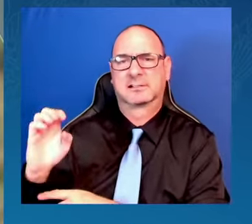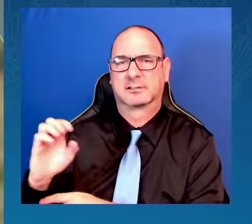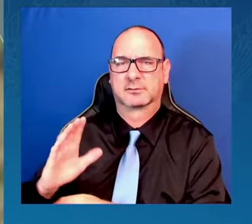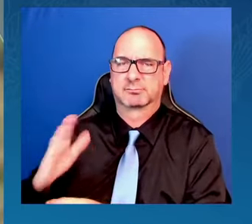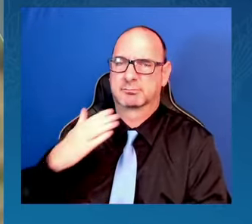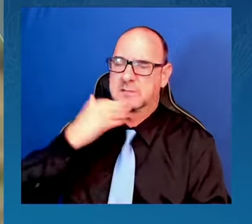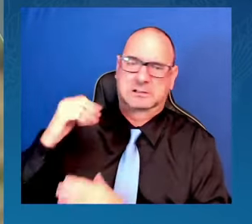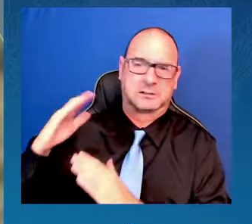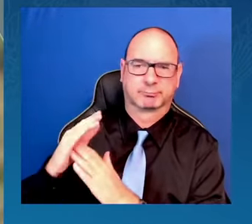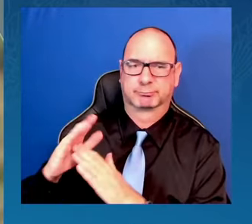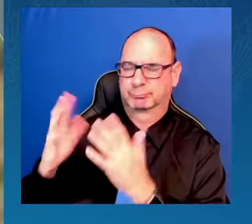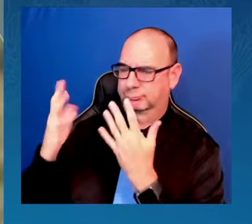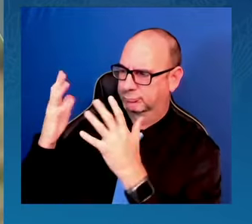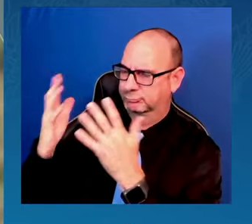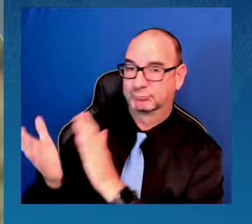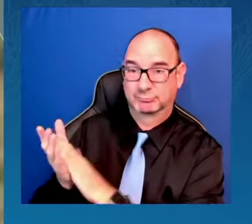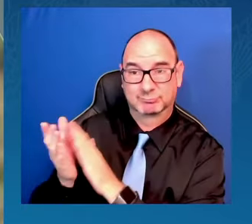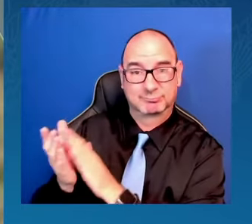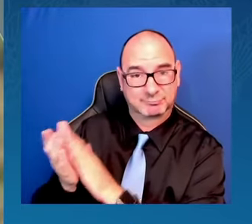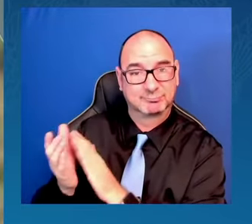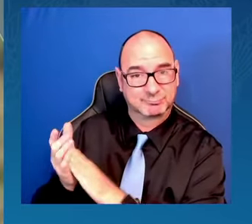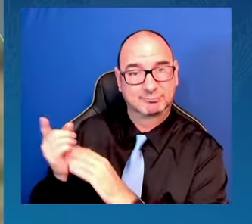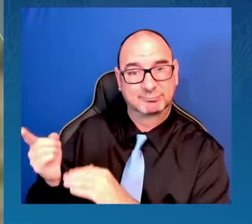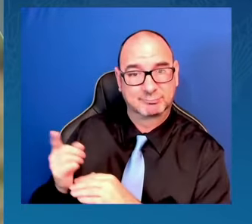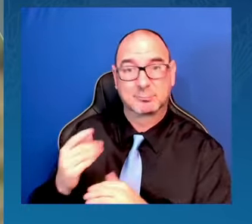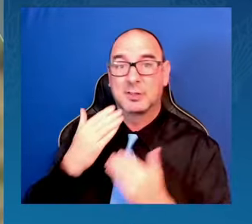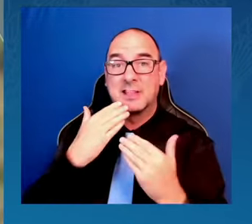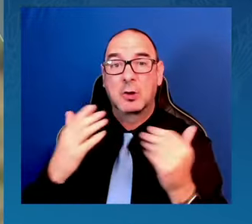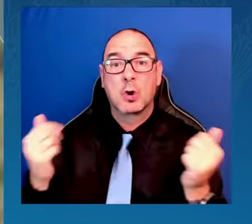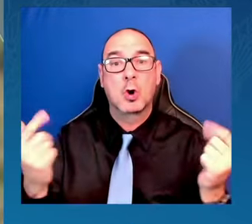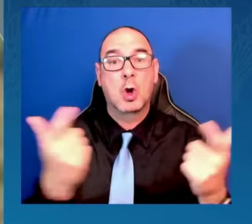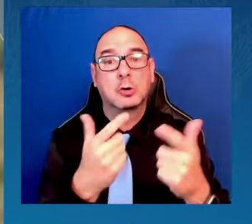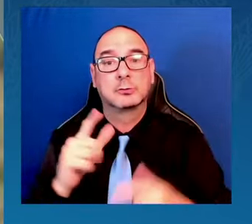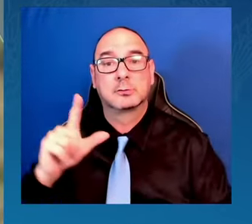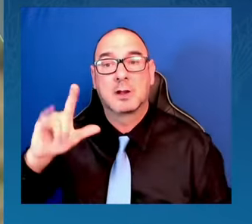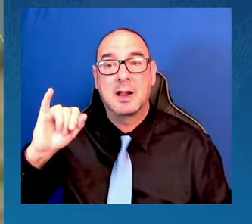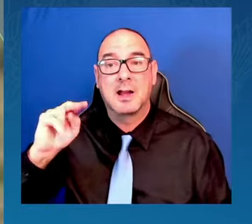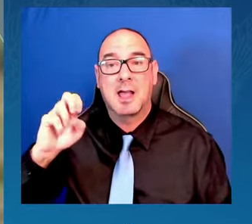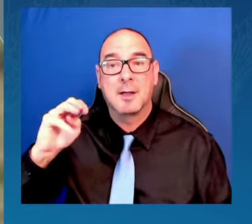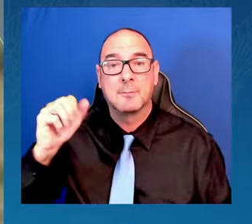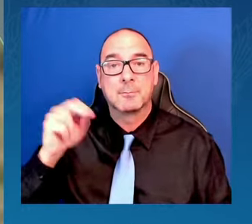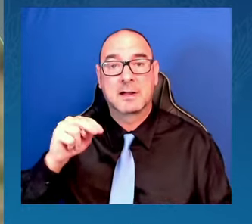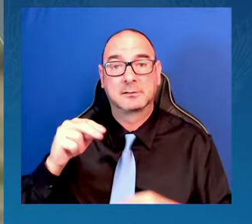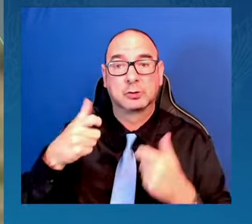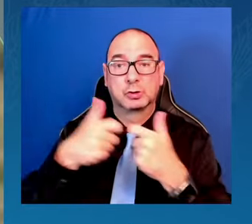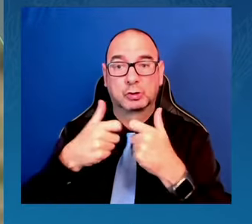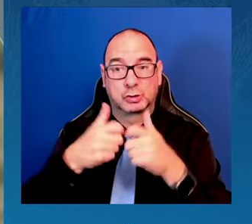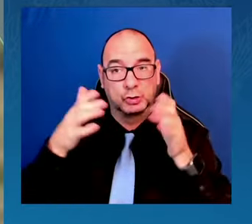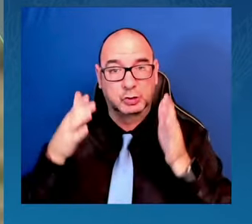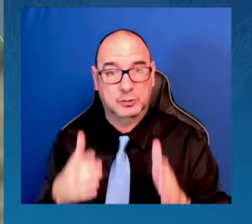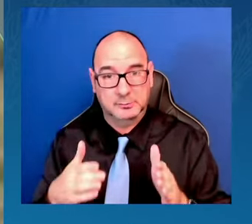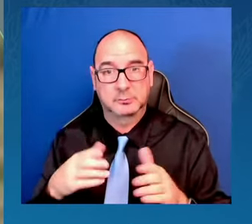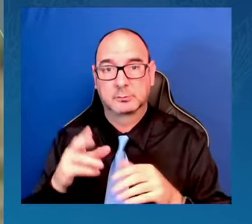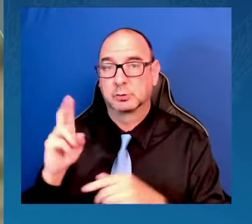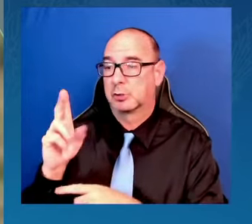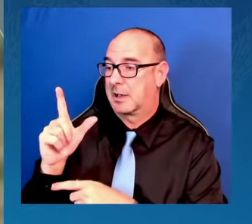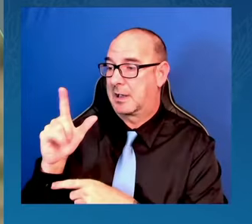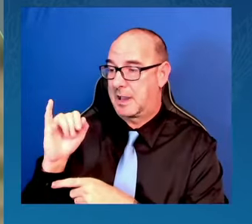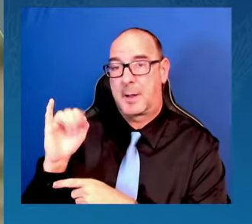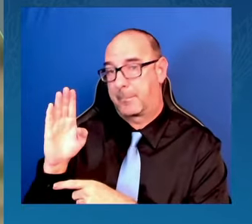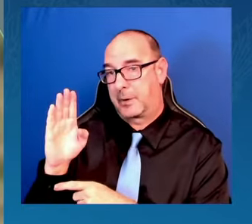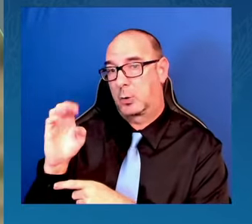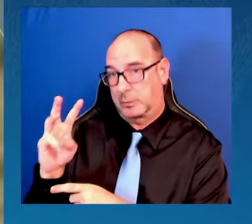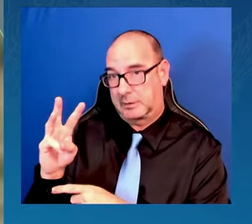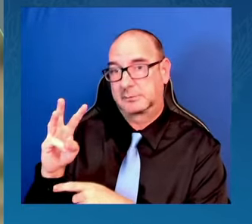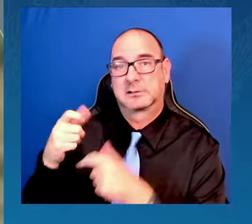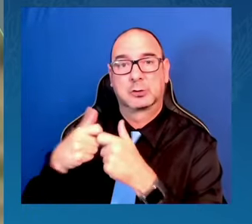And thank you to all the linemen of the IBEW. I will say it is great to be back in Arizona. Governor